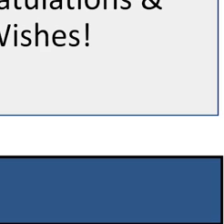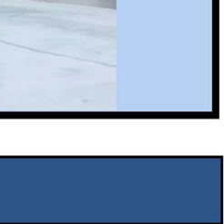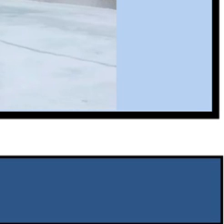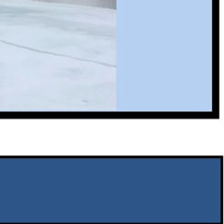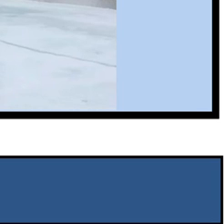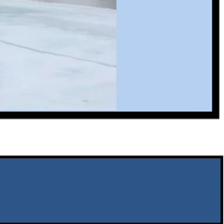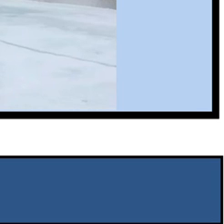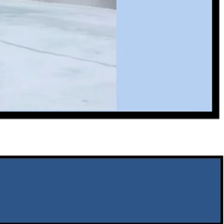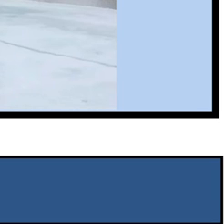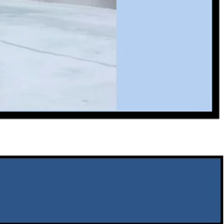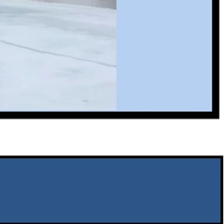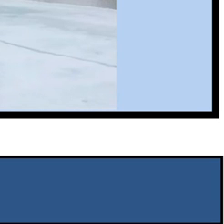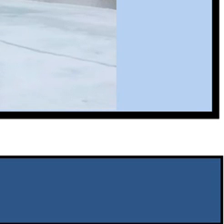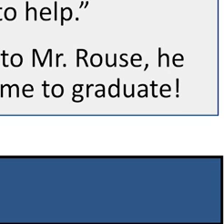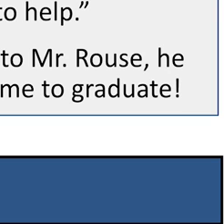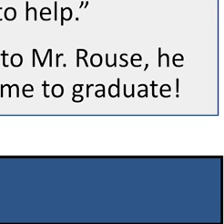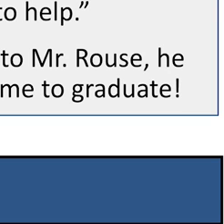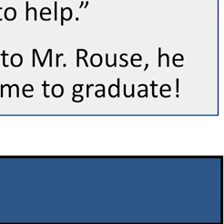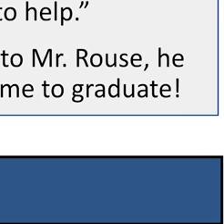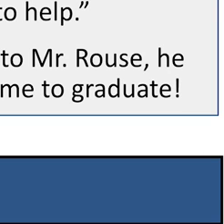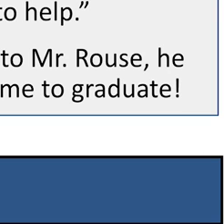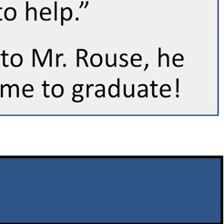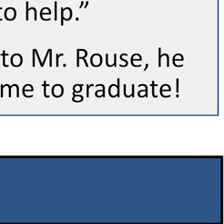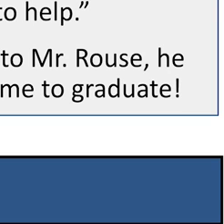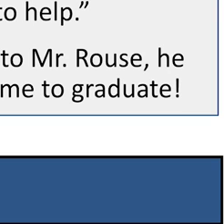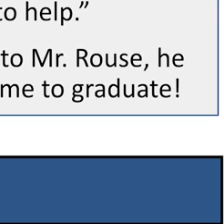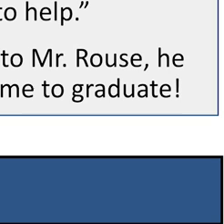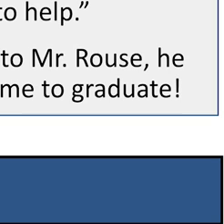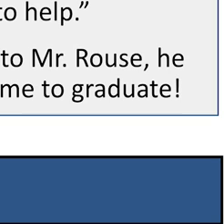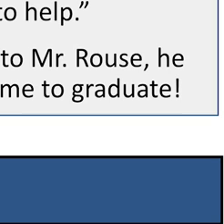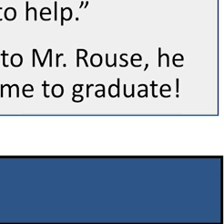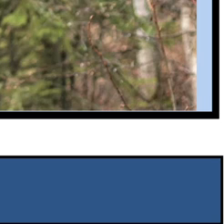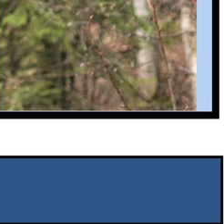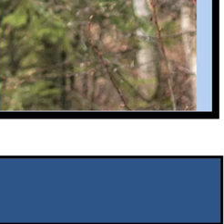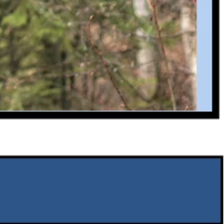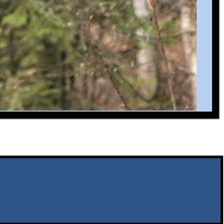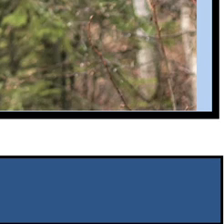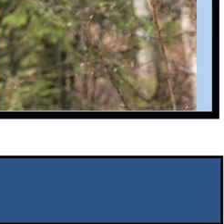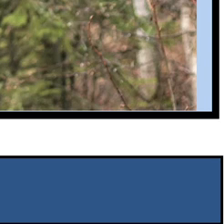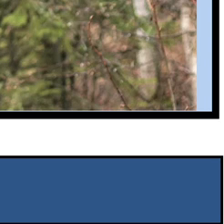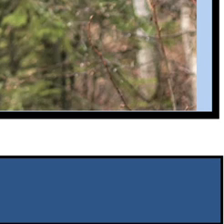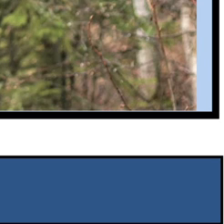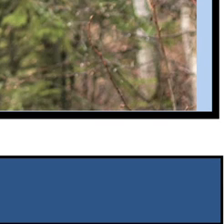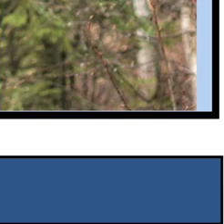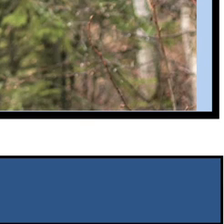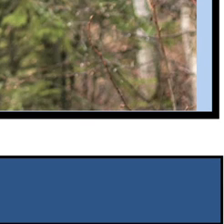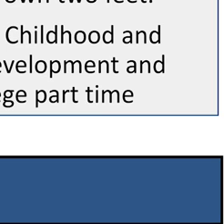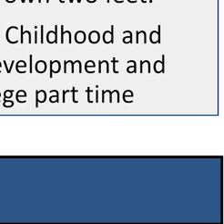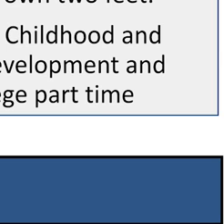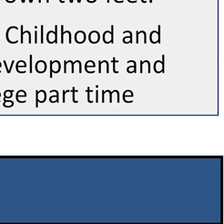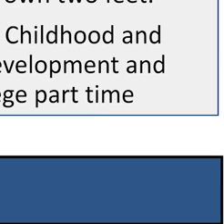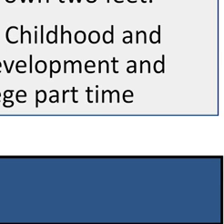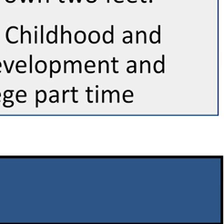Moss. Iris Jane Keir. Scott Shelton. Jordan